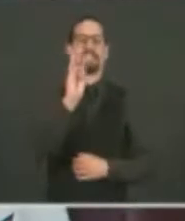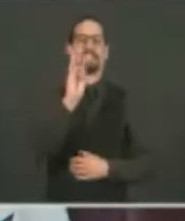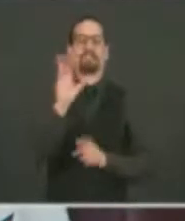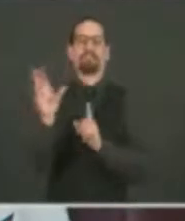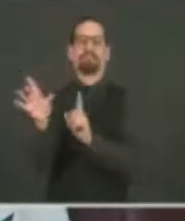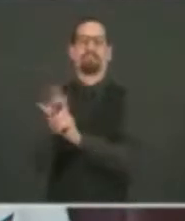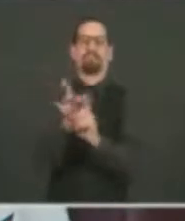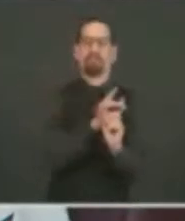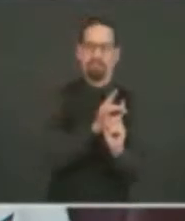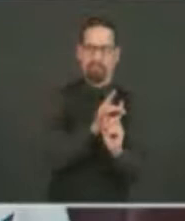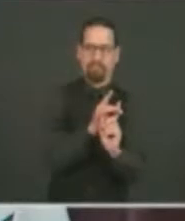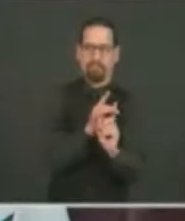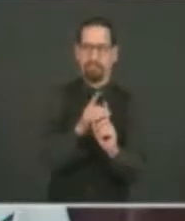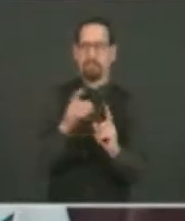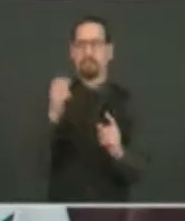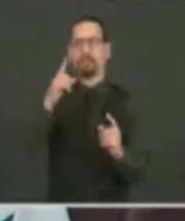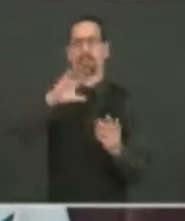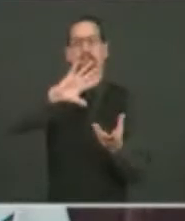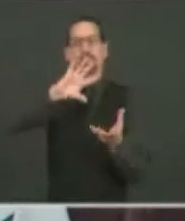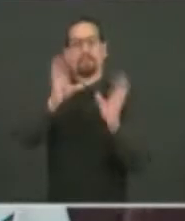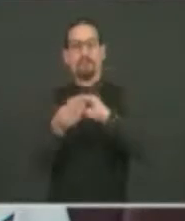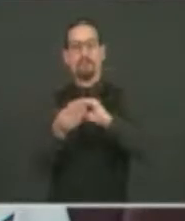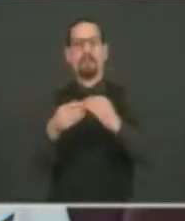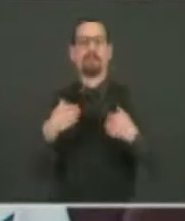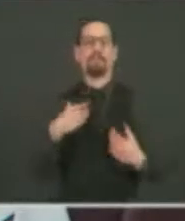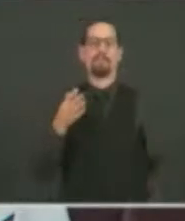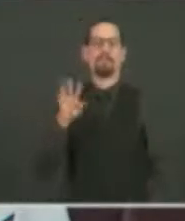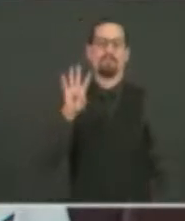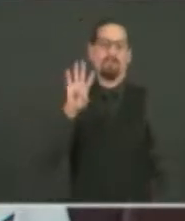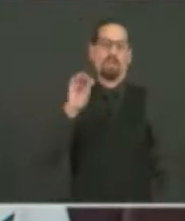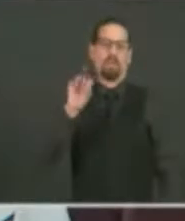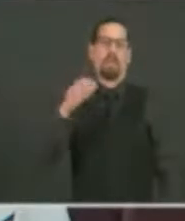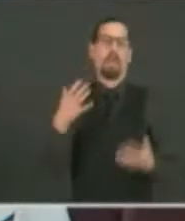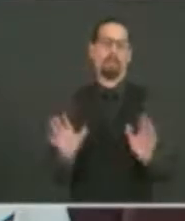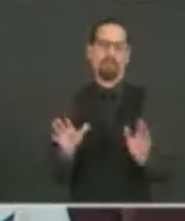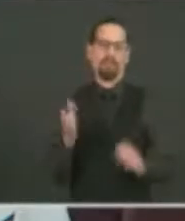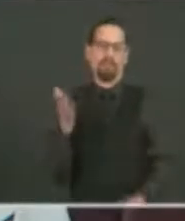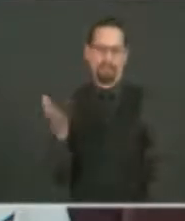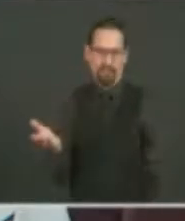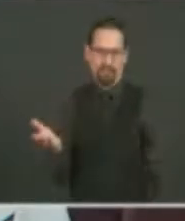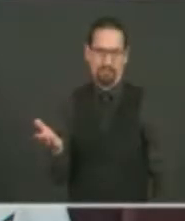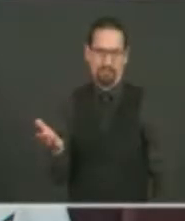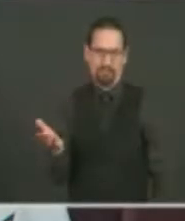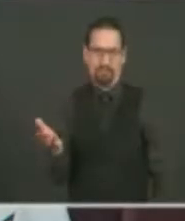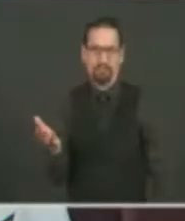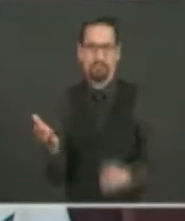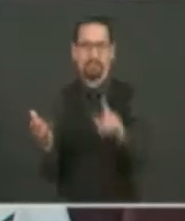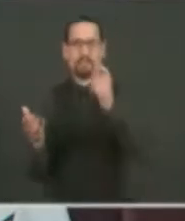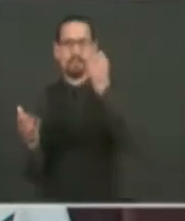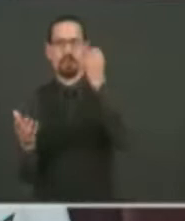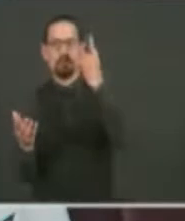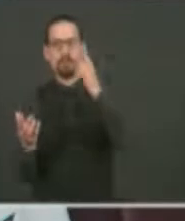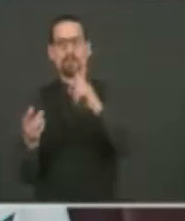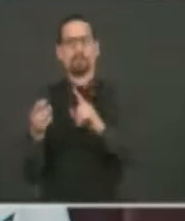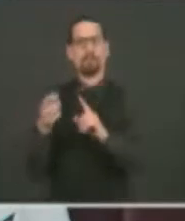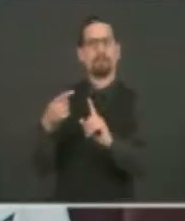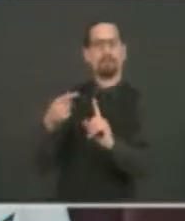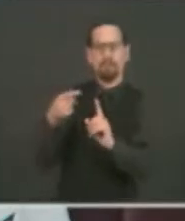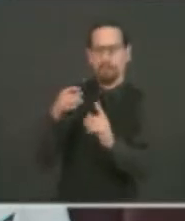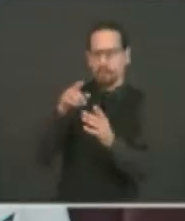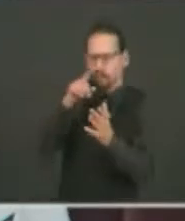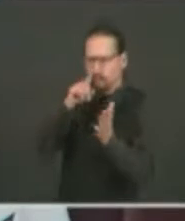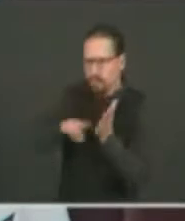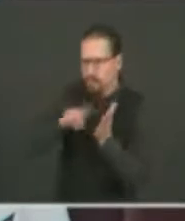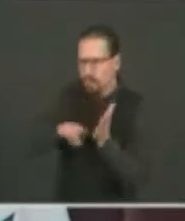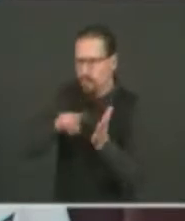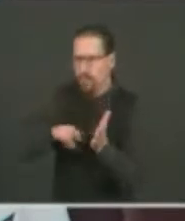to the situation at Providence College, we did not trace the cases back to a single big party, but rather to